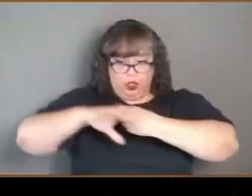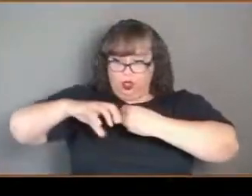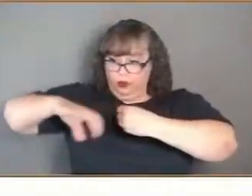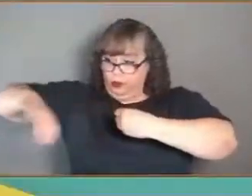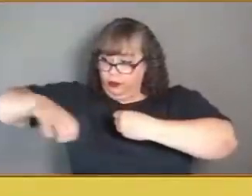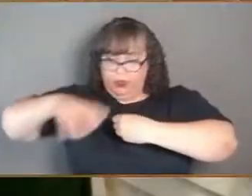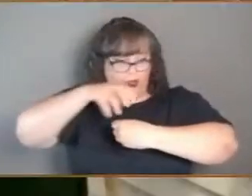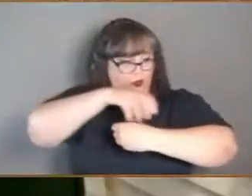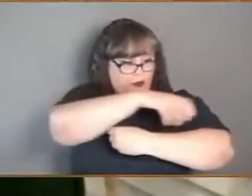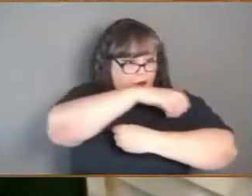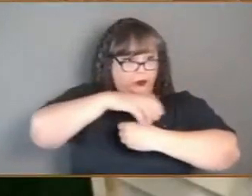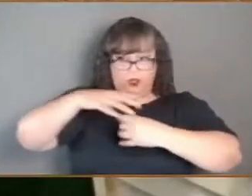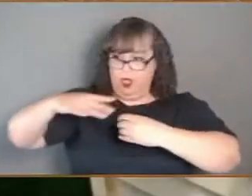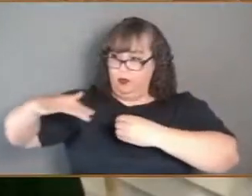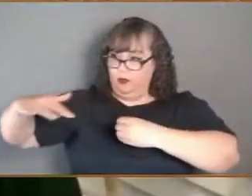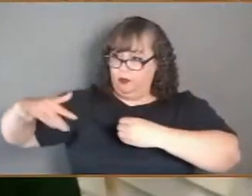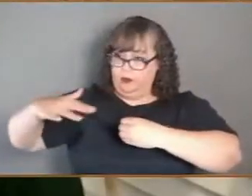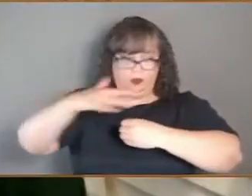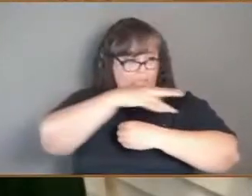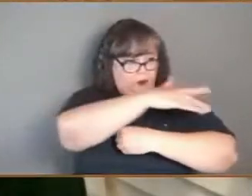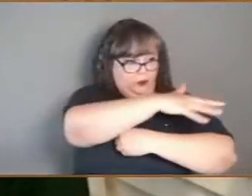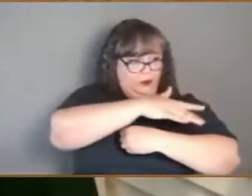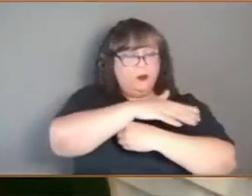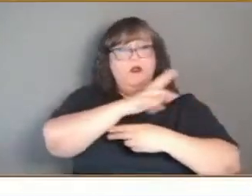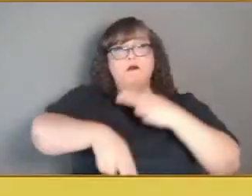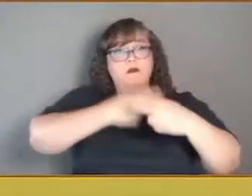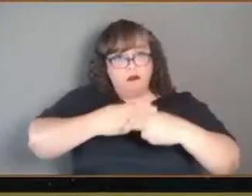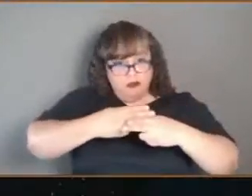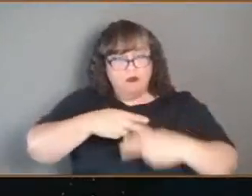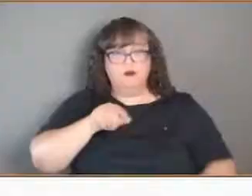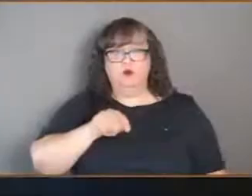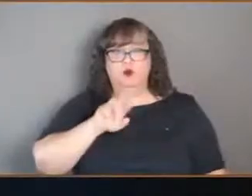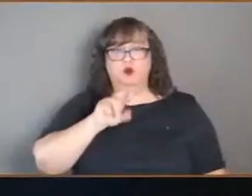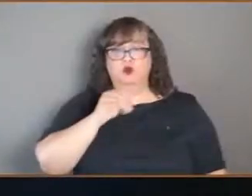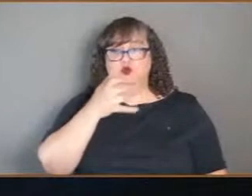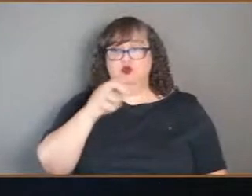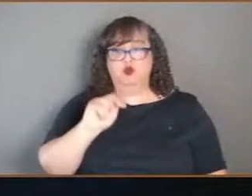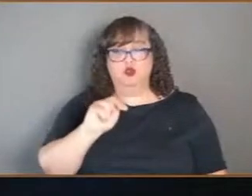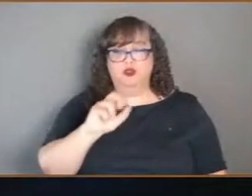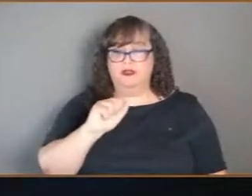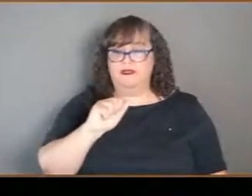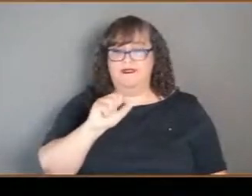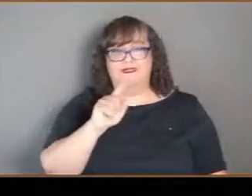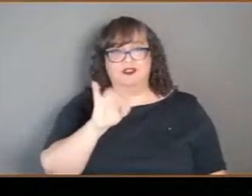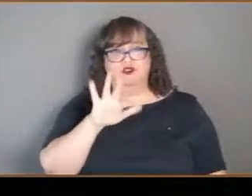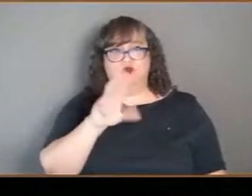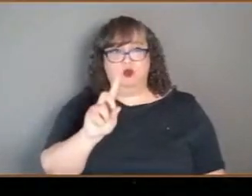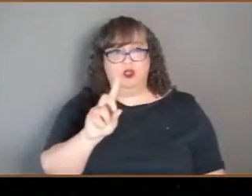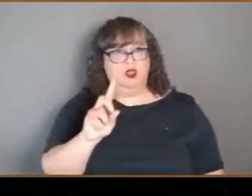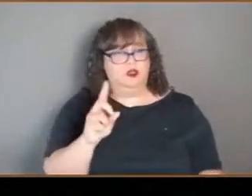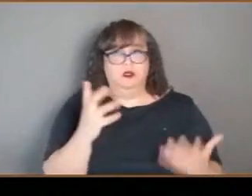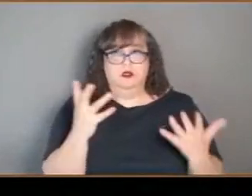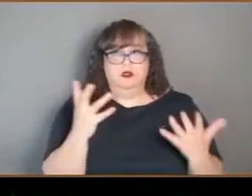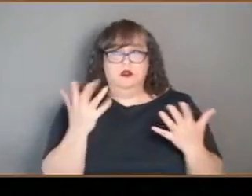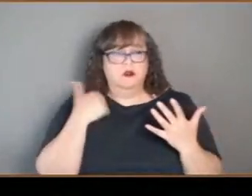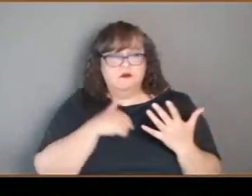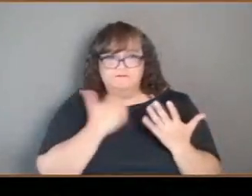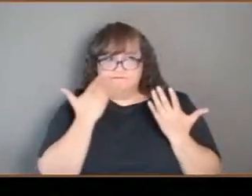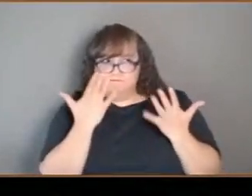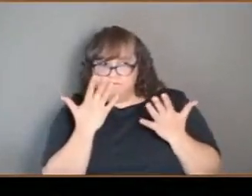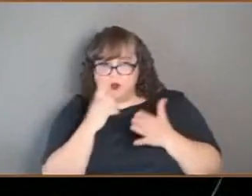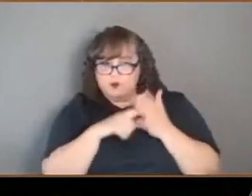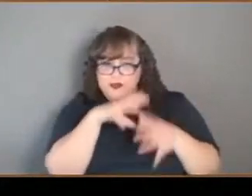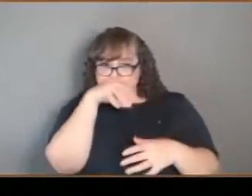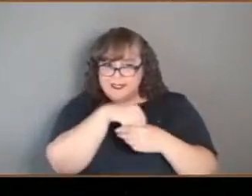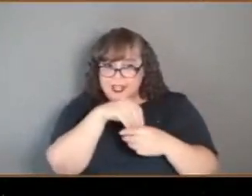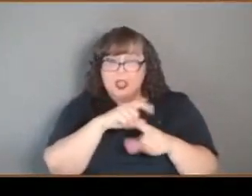the planet. They're known as the Trojan asteroids. They're really, really mysterious, and we think that they